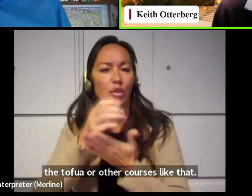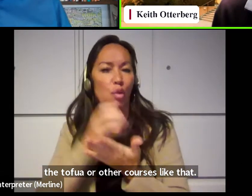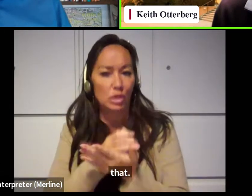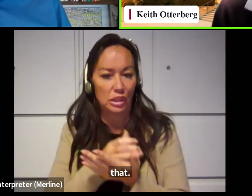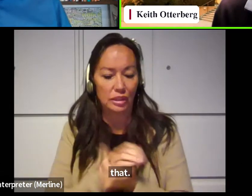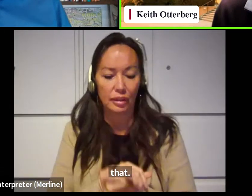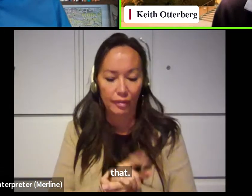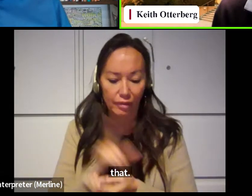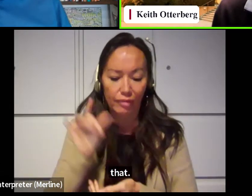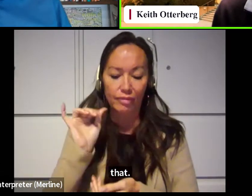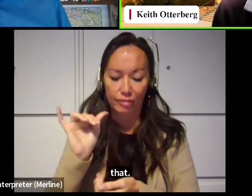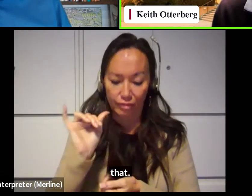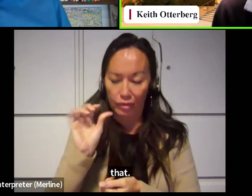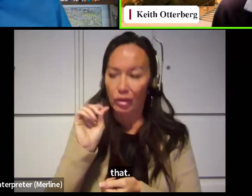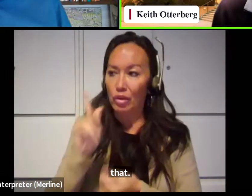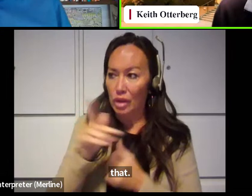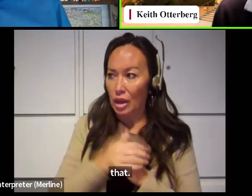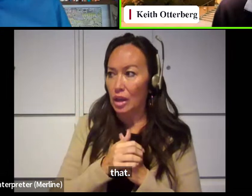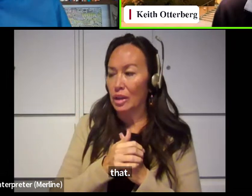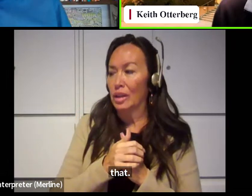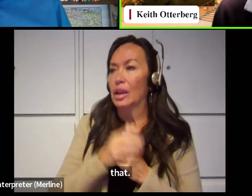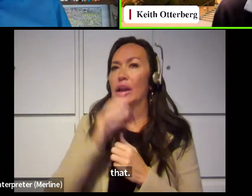And then in terms of